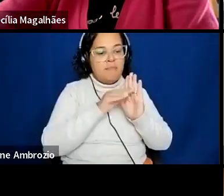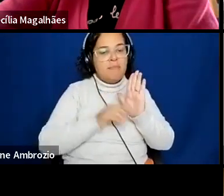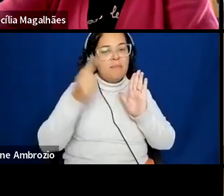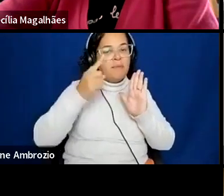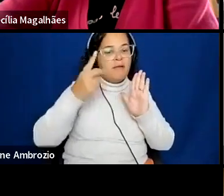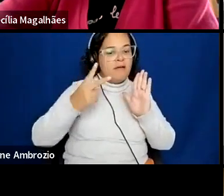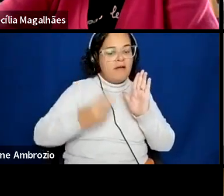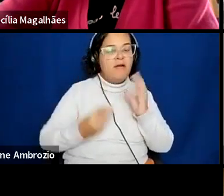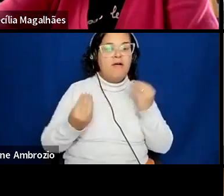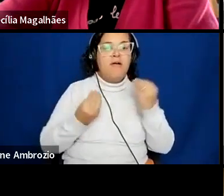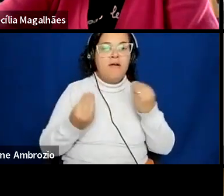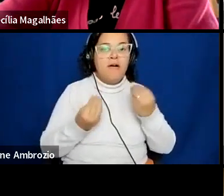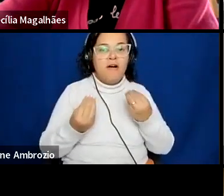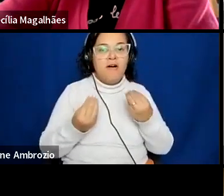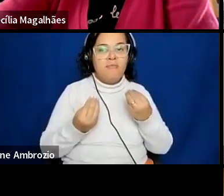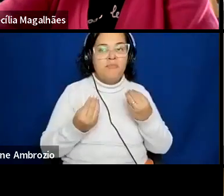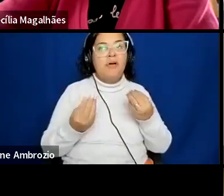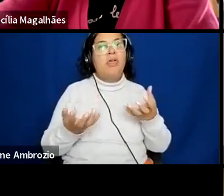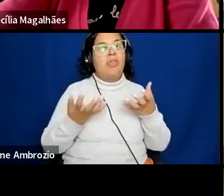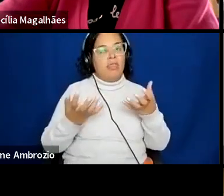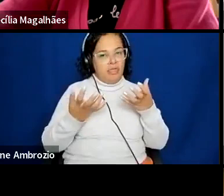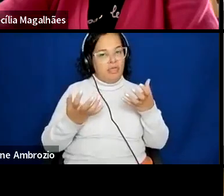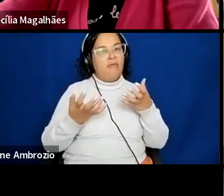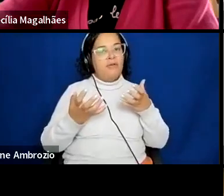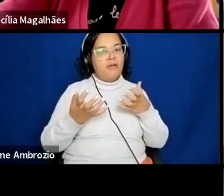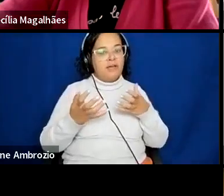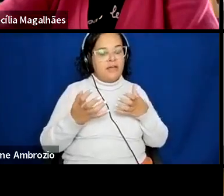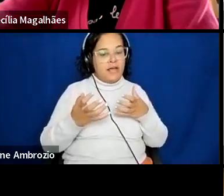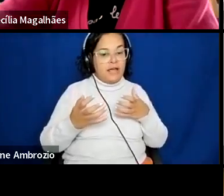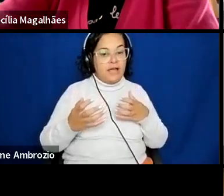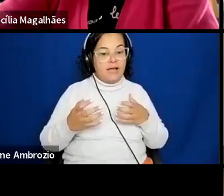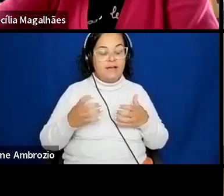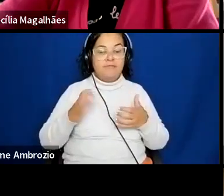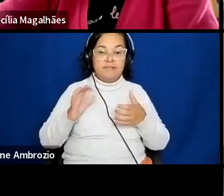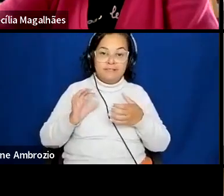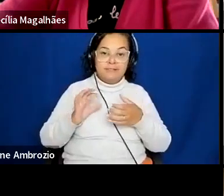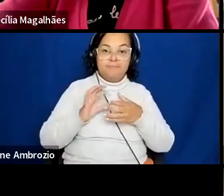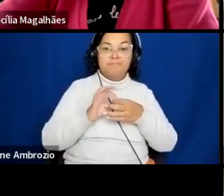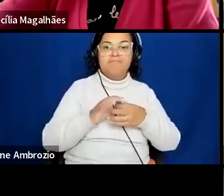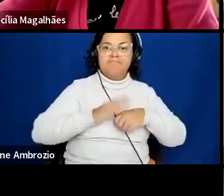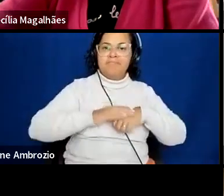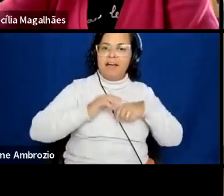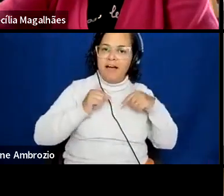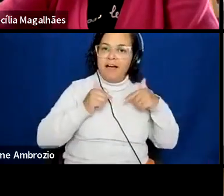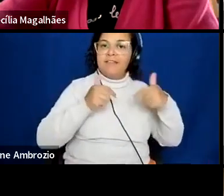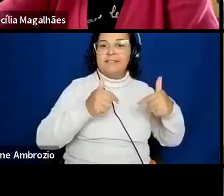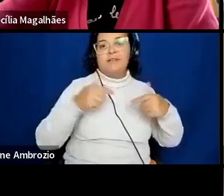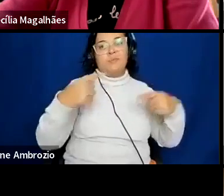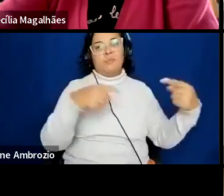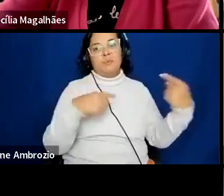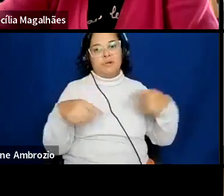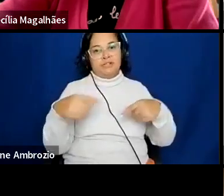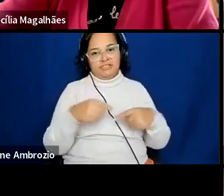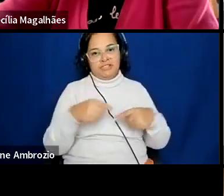involved, let's say, in political action. And I have to say it was a total failure.